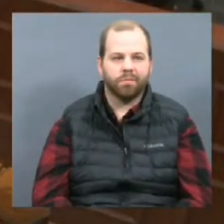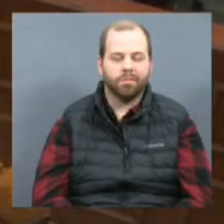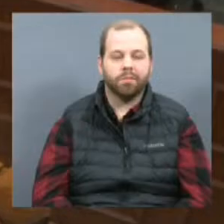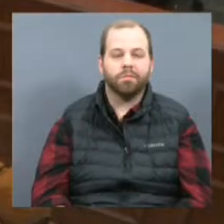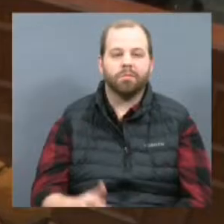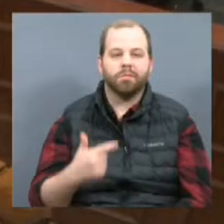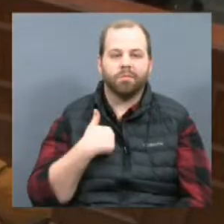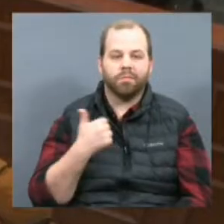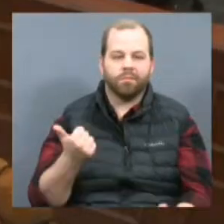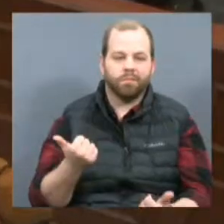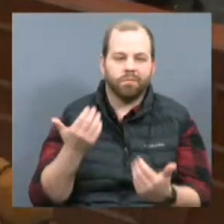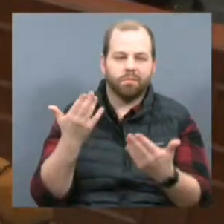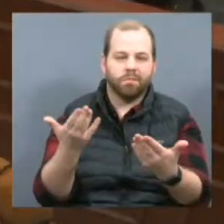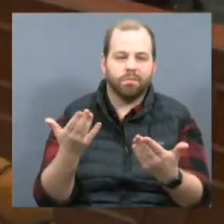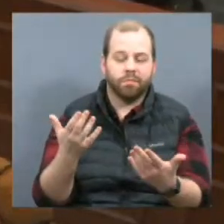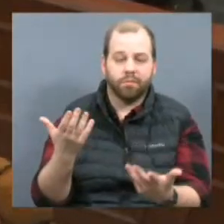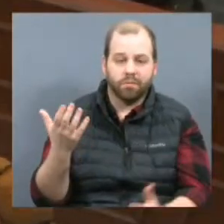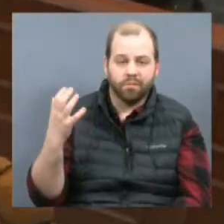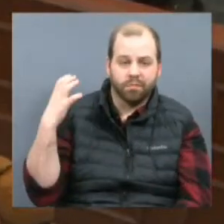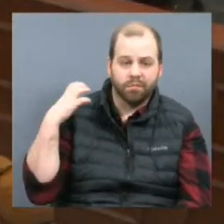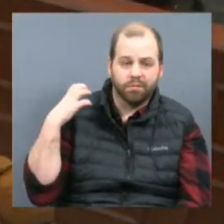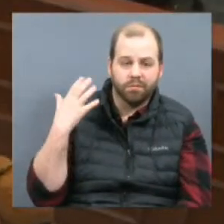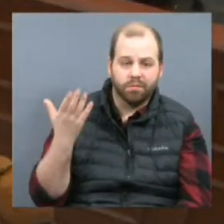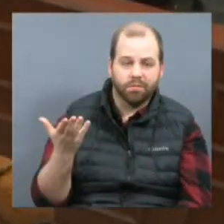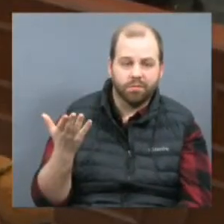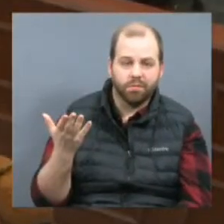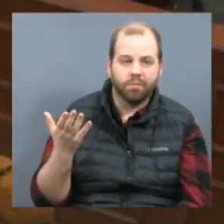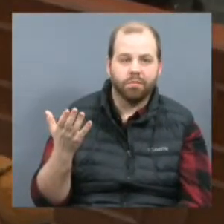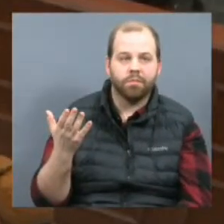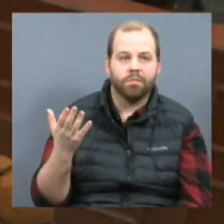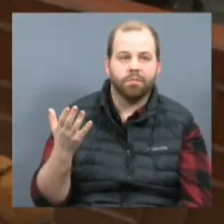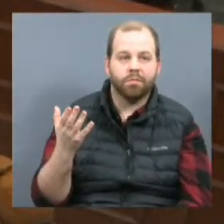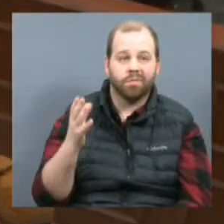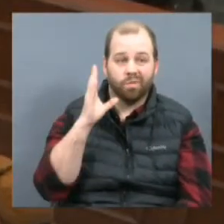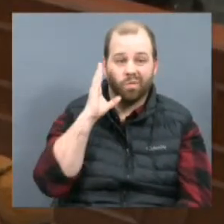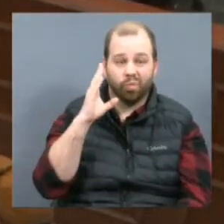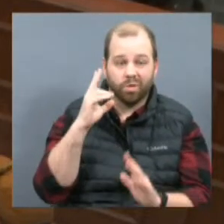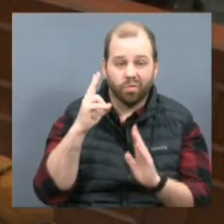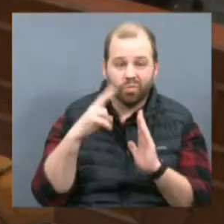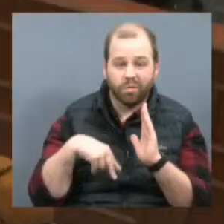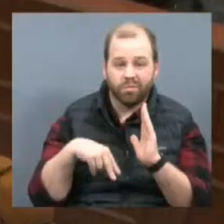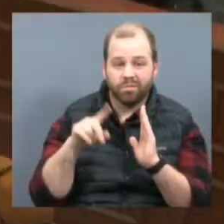So moved. Mr. Chair, are we going to have a reading?